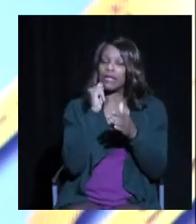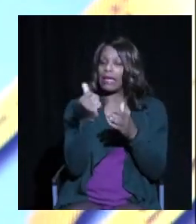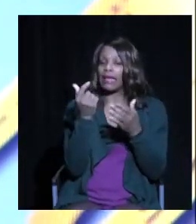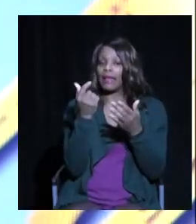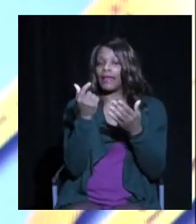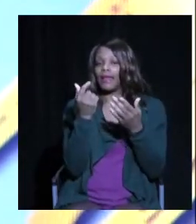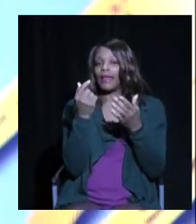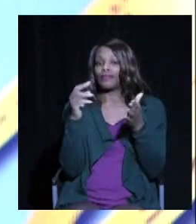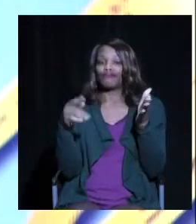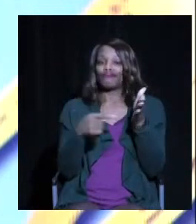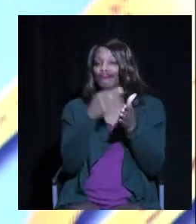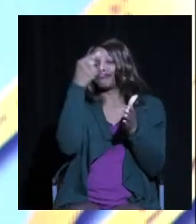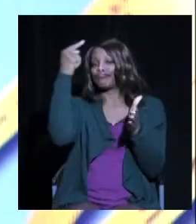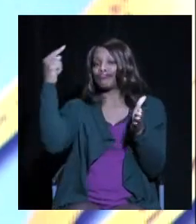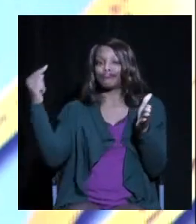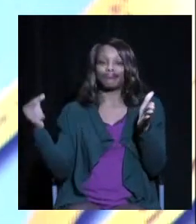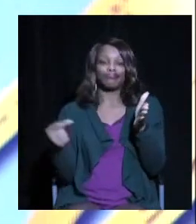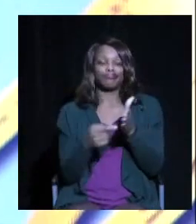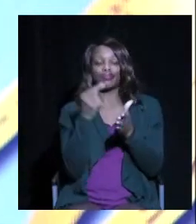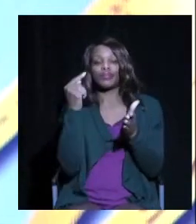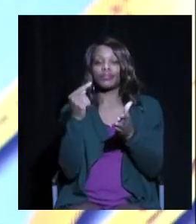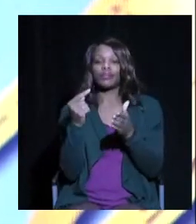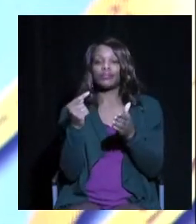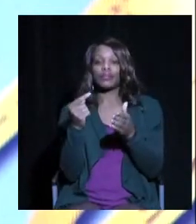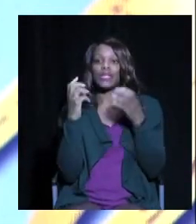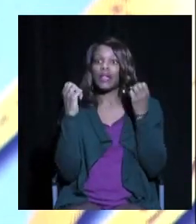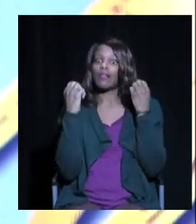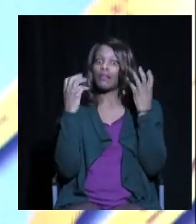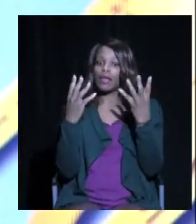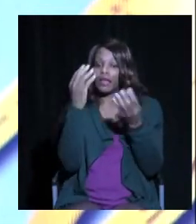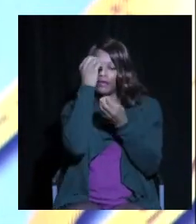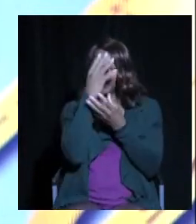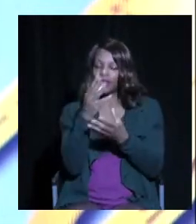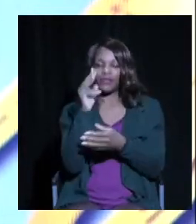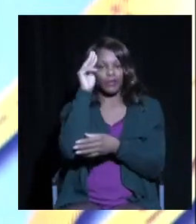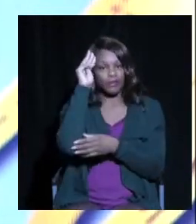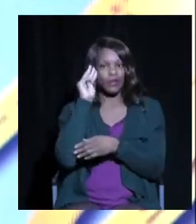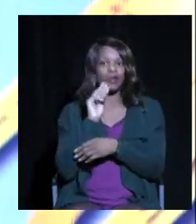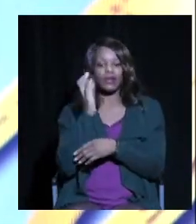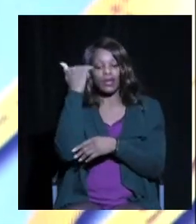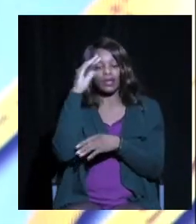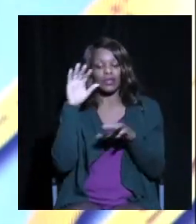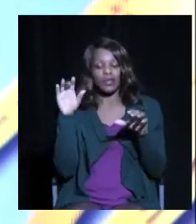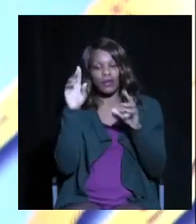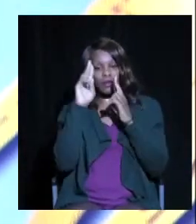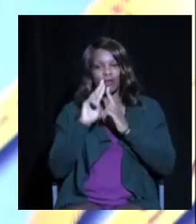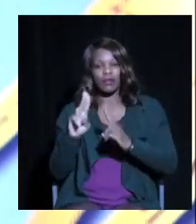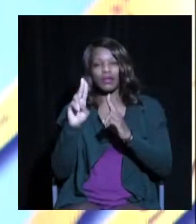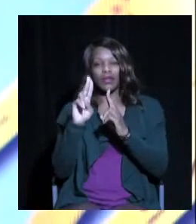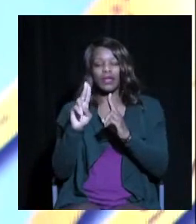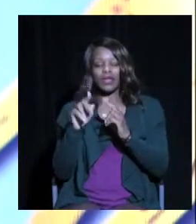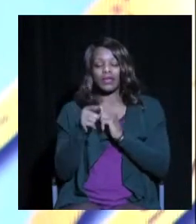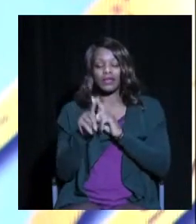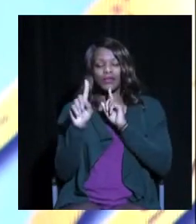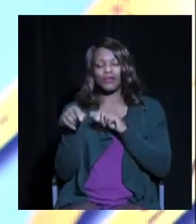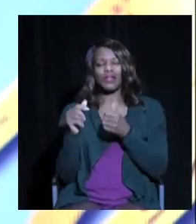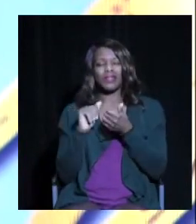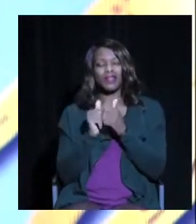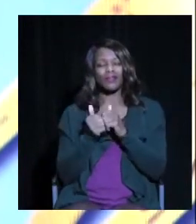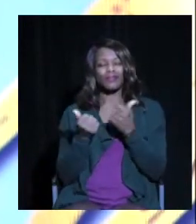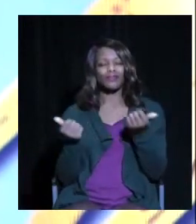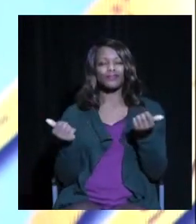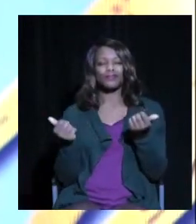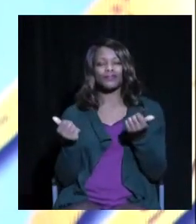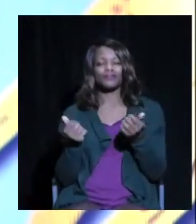like we said, you know, this is a lot of news for Mary, right? God is going to do this. And this is how Mary responds